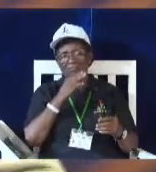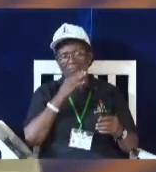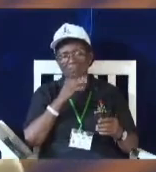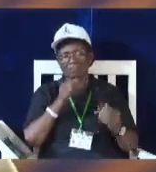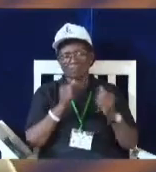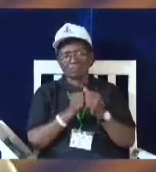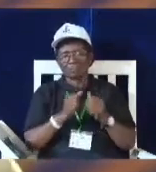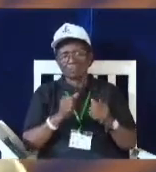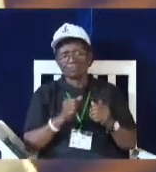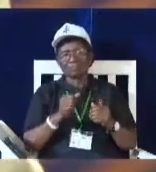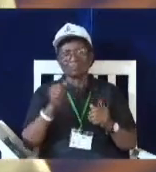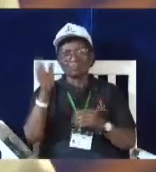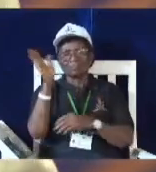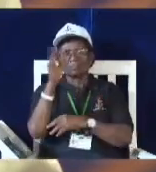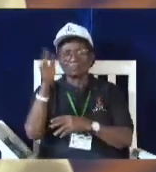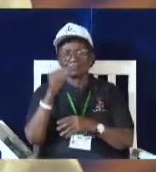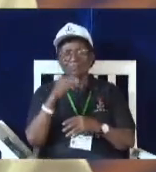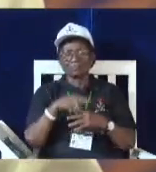with bush meat